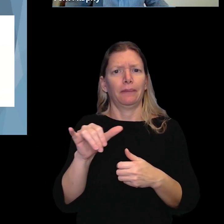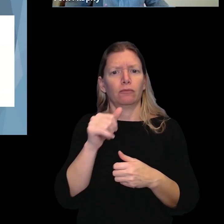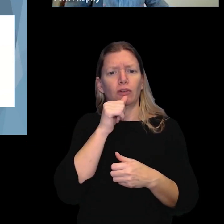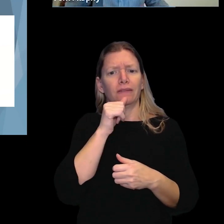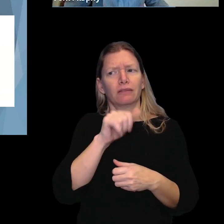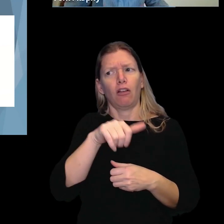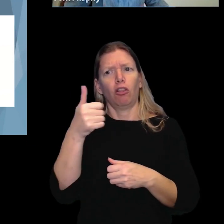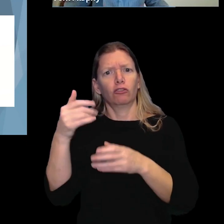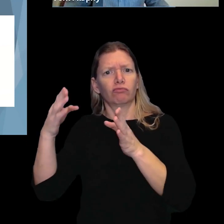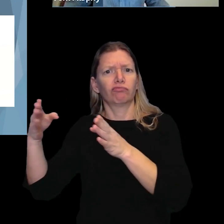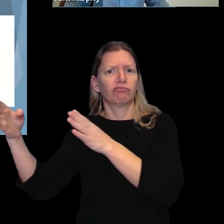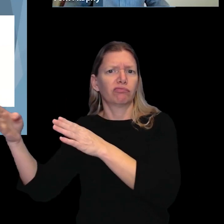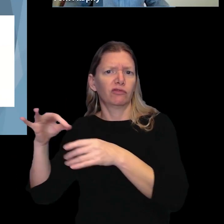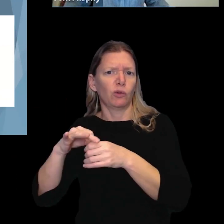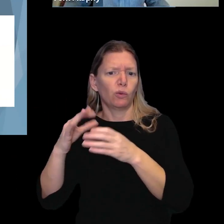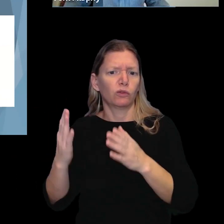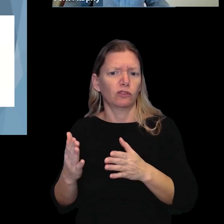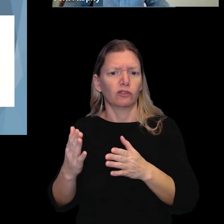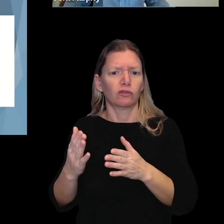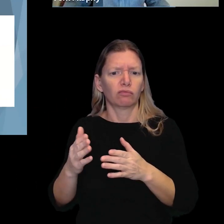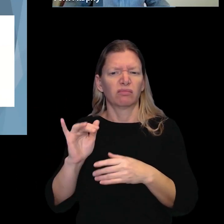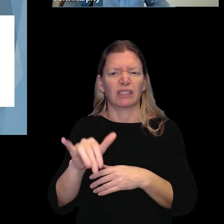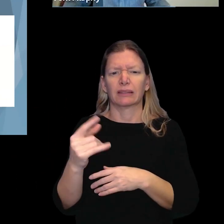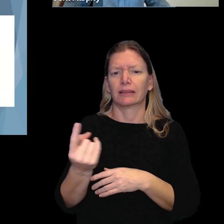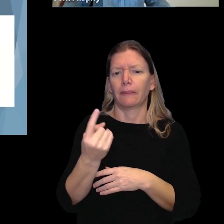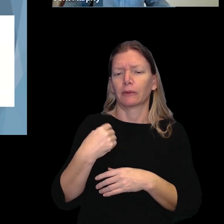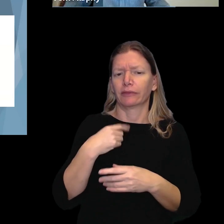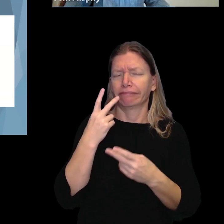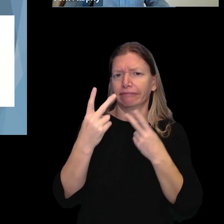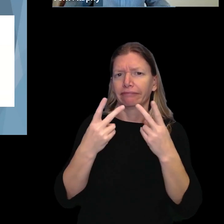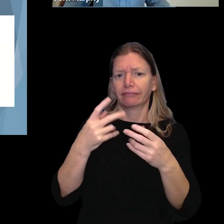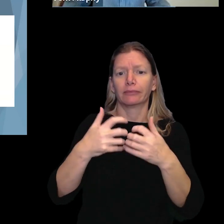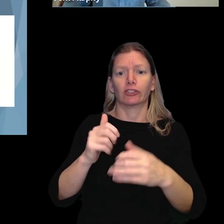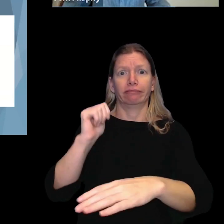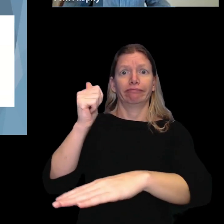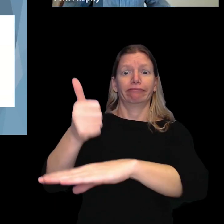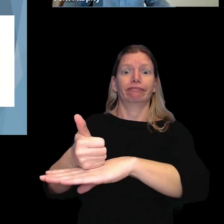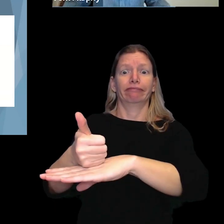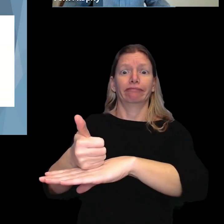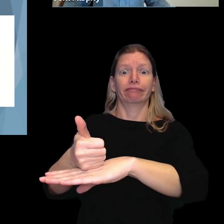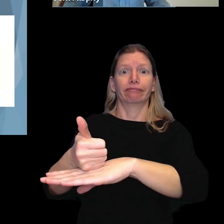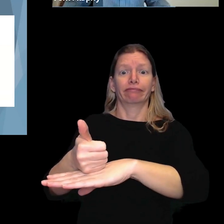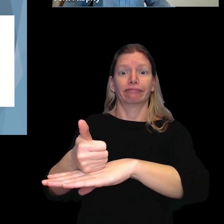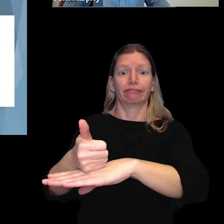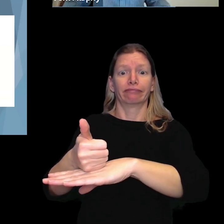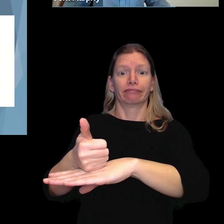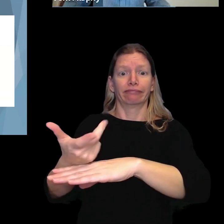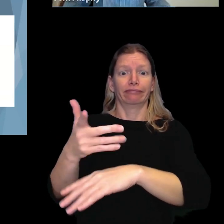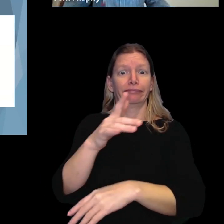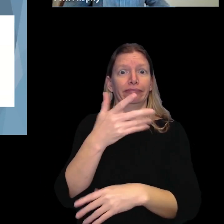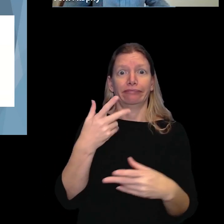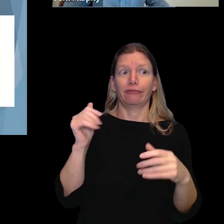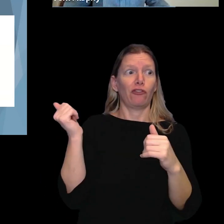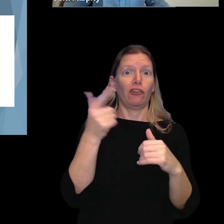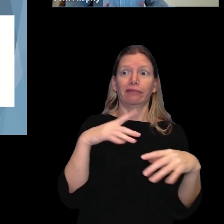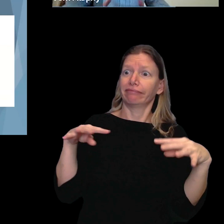have the same level of privacy that any other voter has. So that's something that we've seen, where